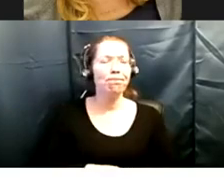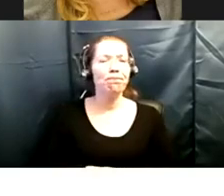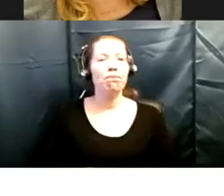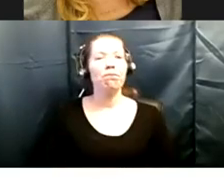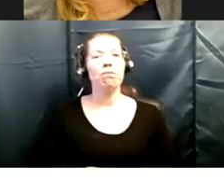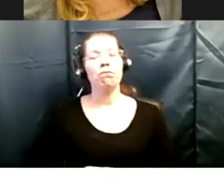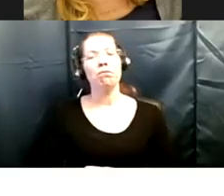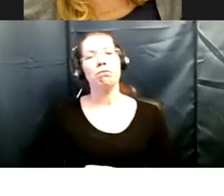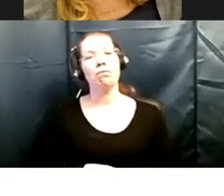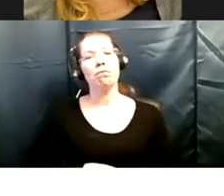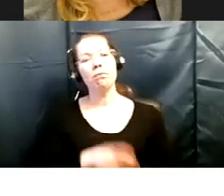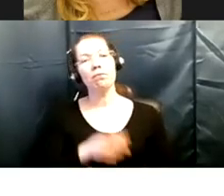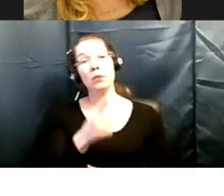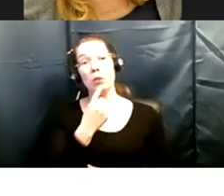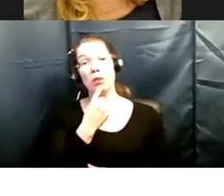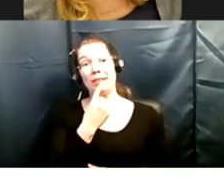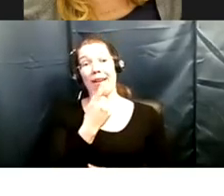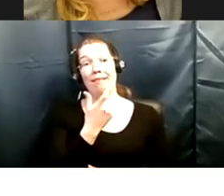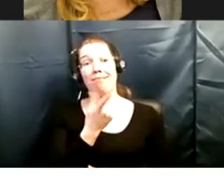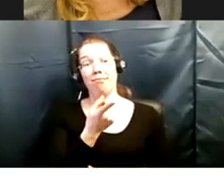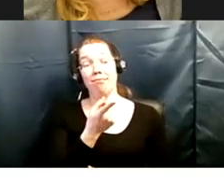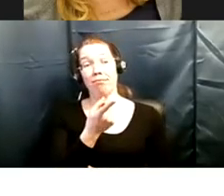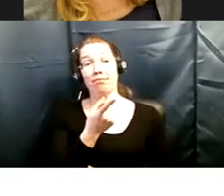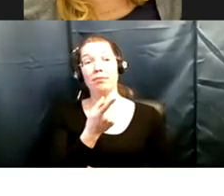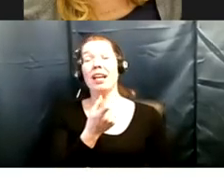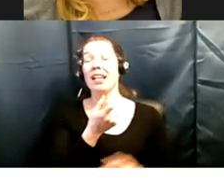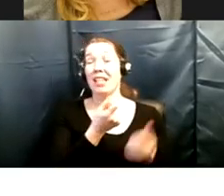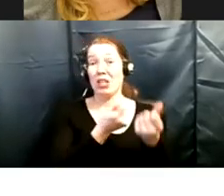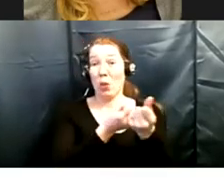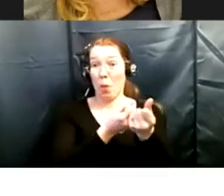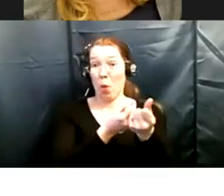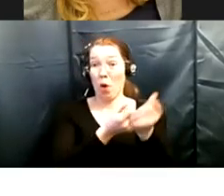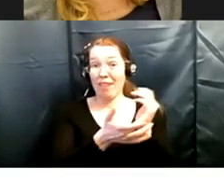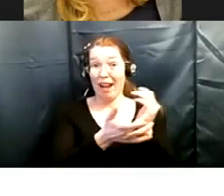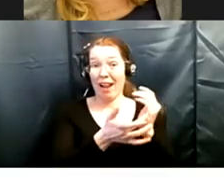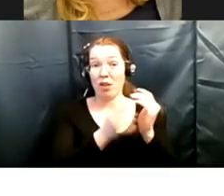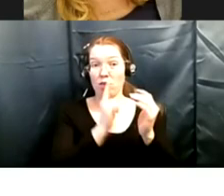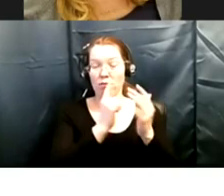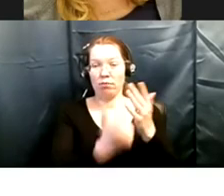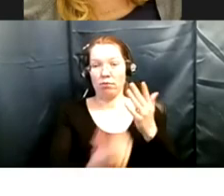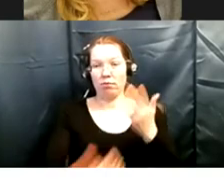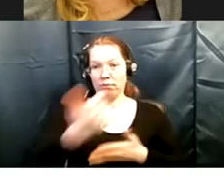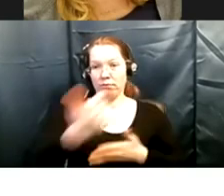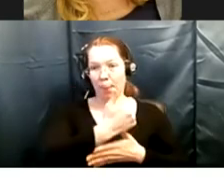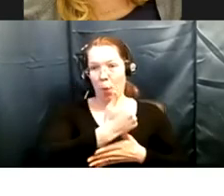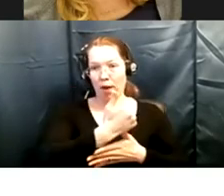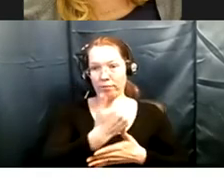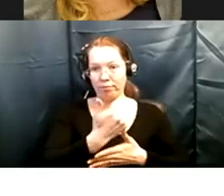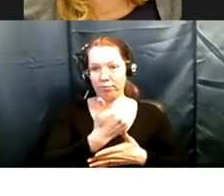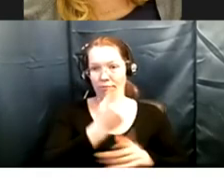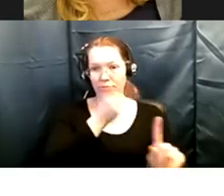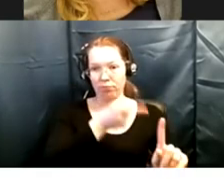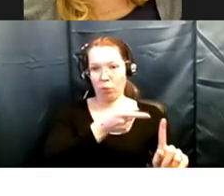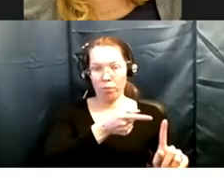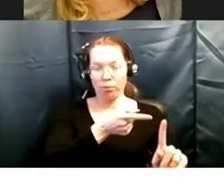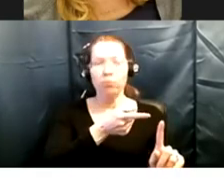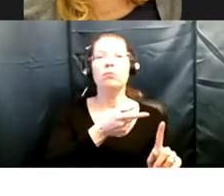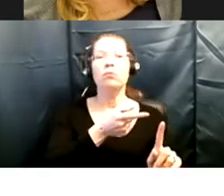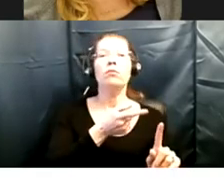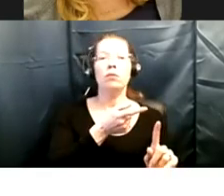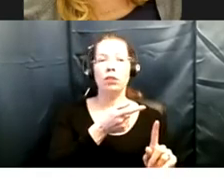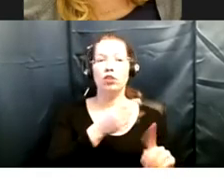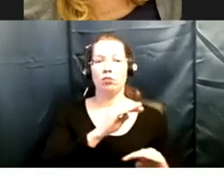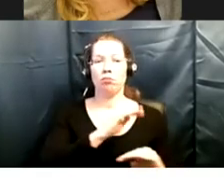Basically, it stated that supportive technology is going to be prioritized when we are looking at how we address the needs of